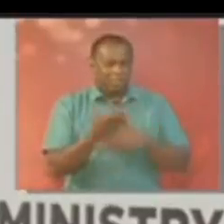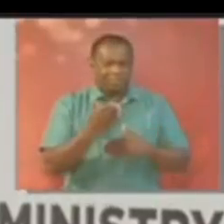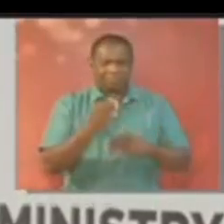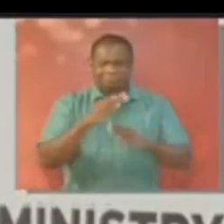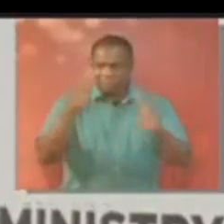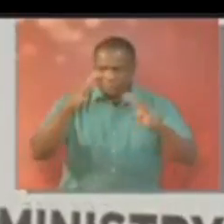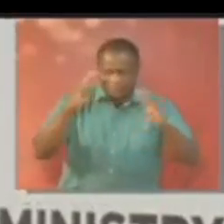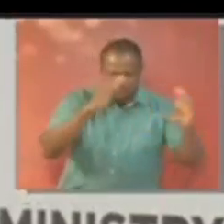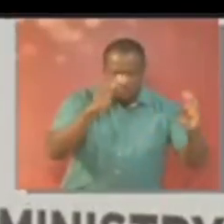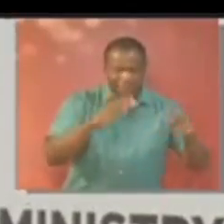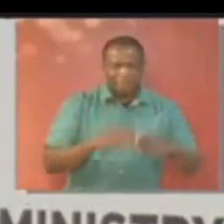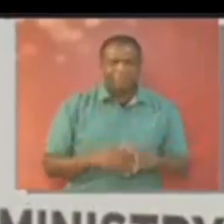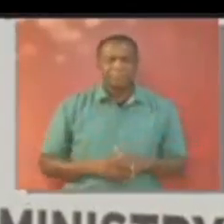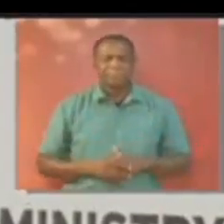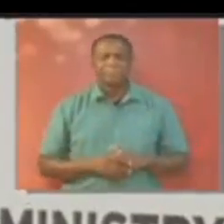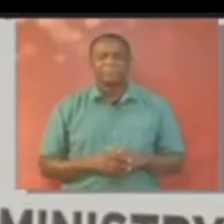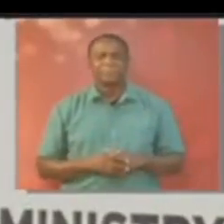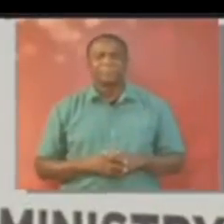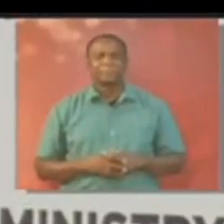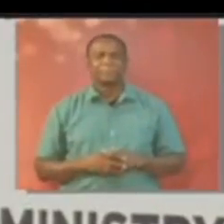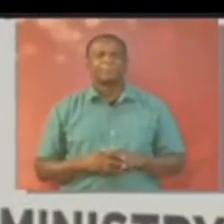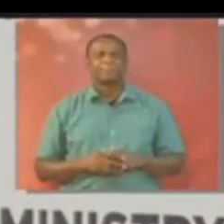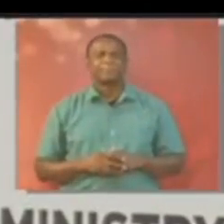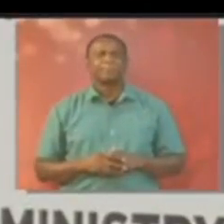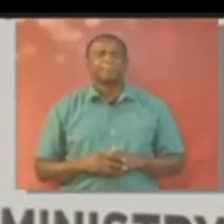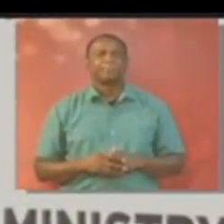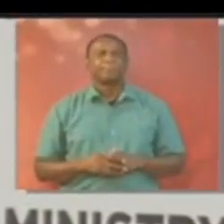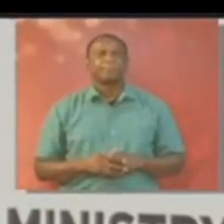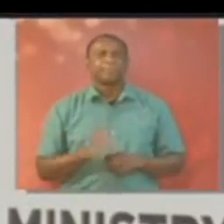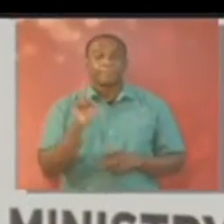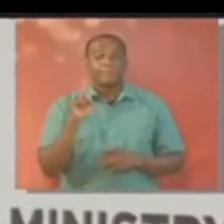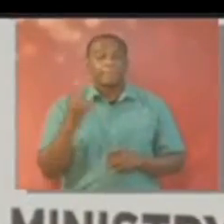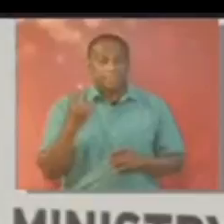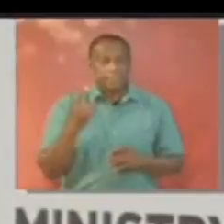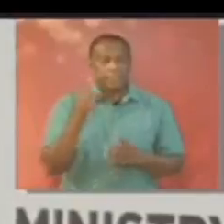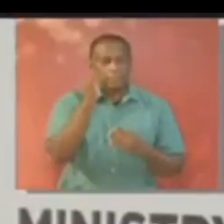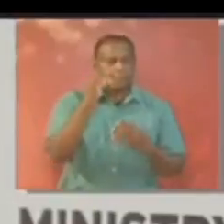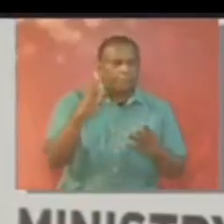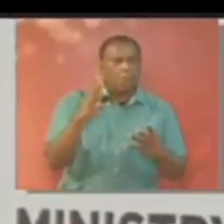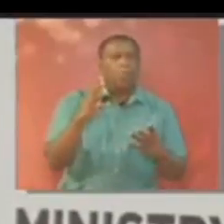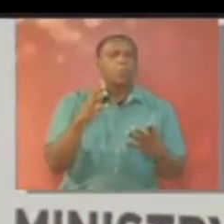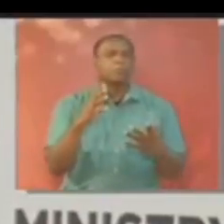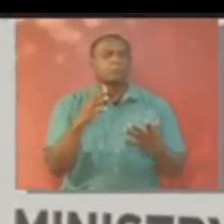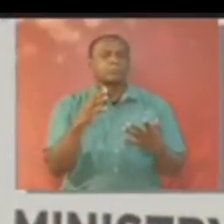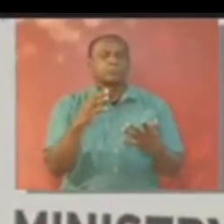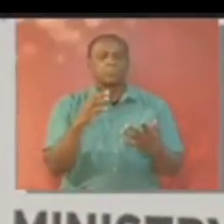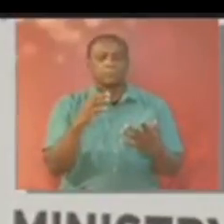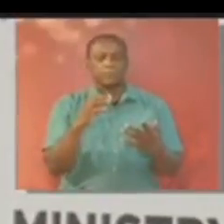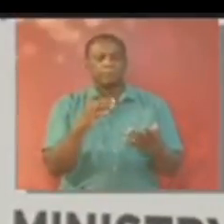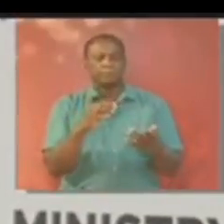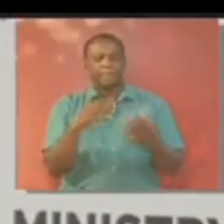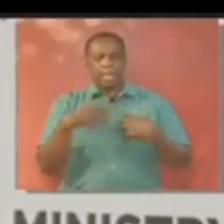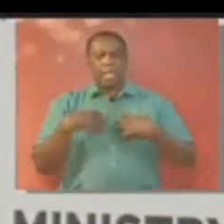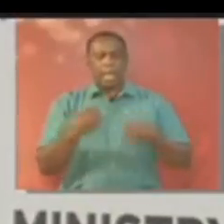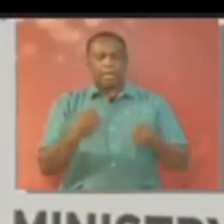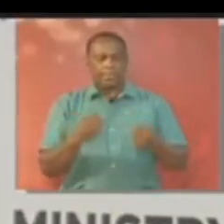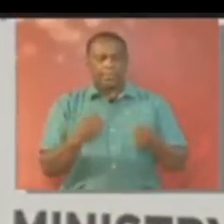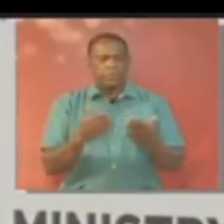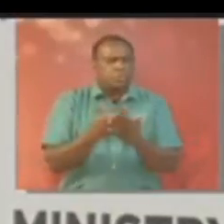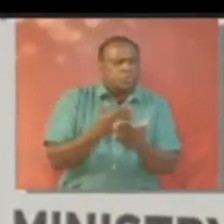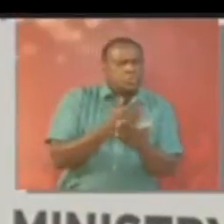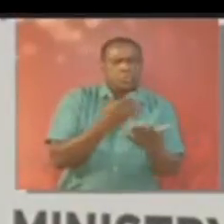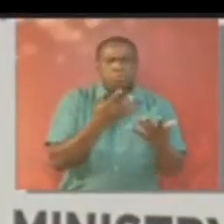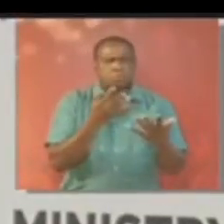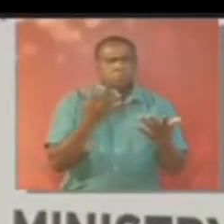viewing and listening public. So I'll first give the clinical update, and then I will go into a little bit of breakdown as to where our